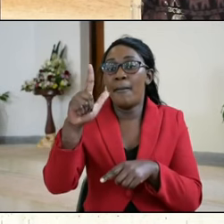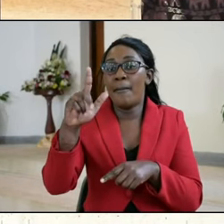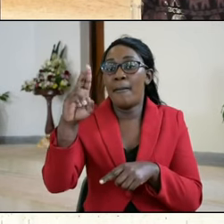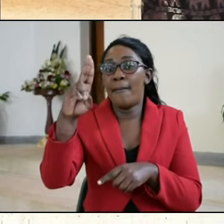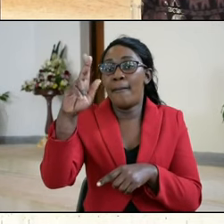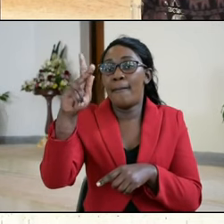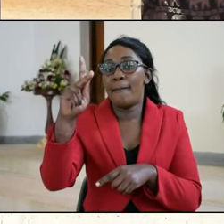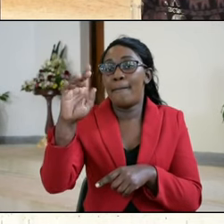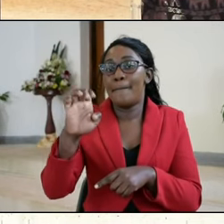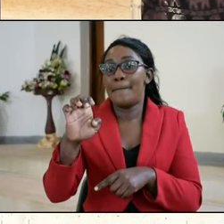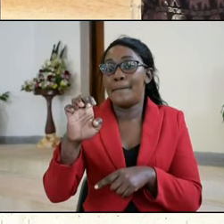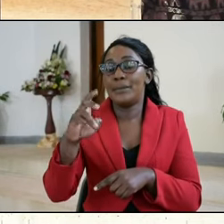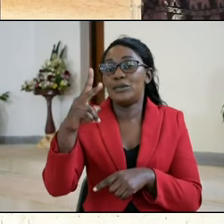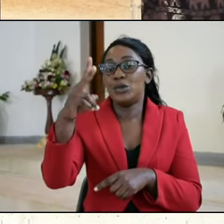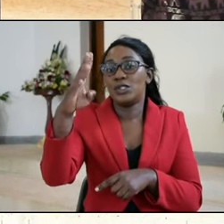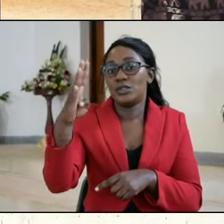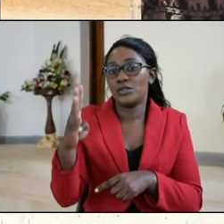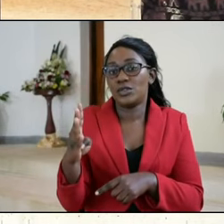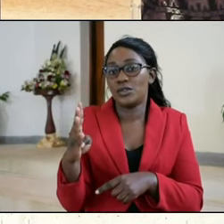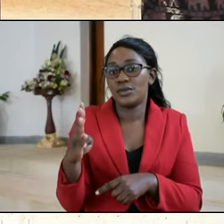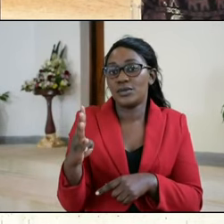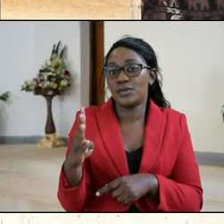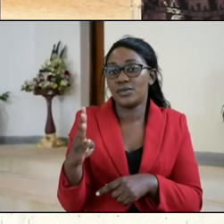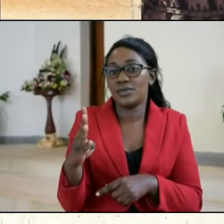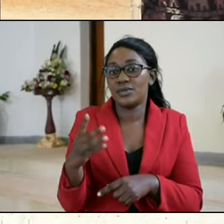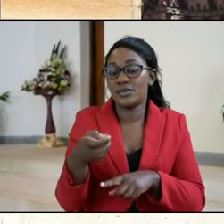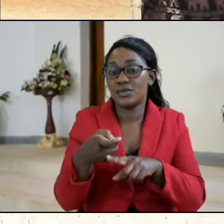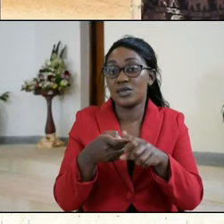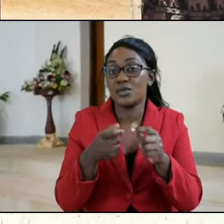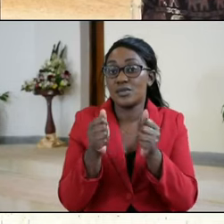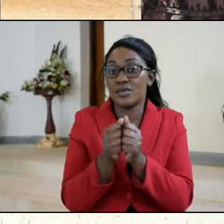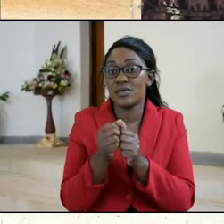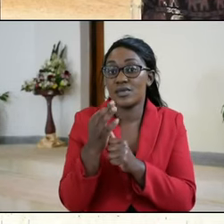There's a story there from verse 13 all the way to